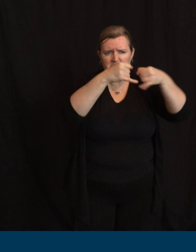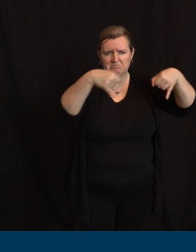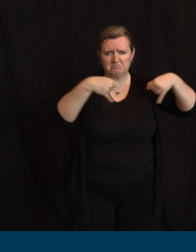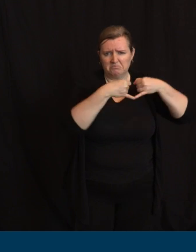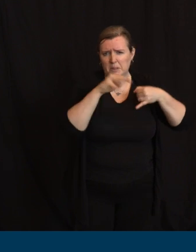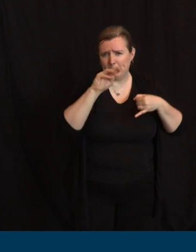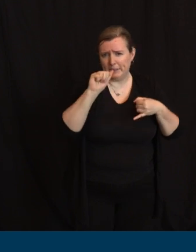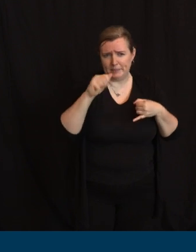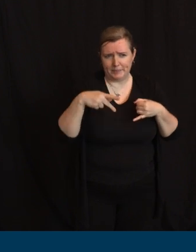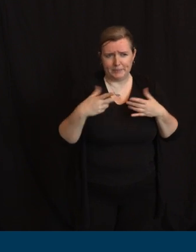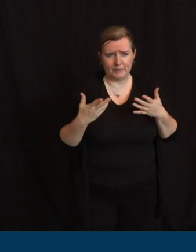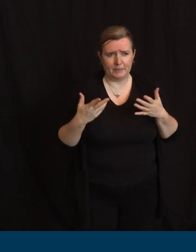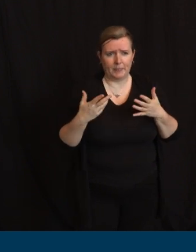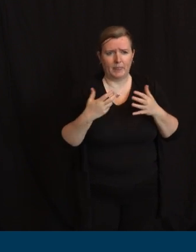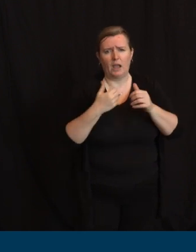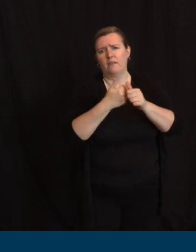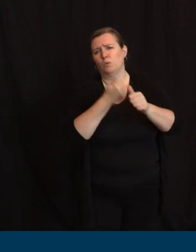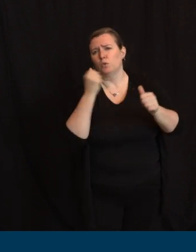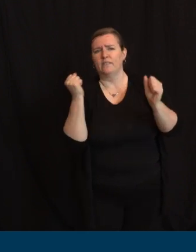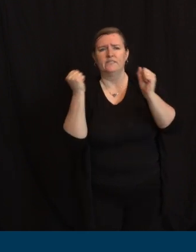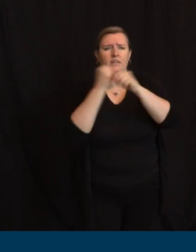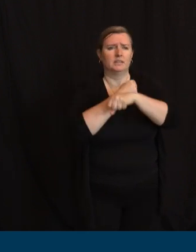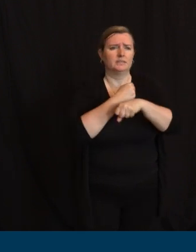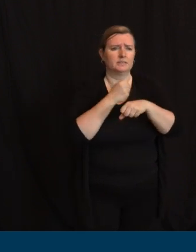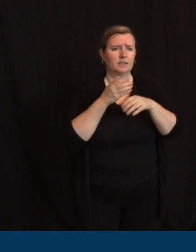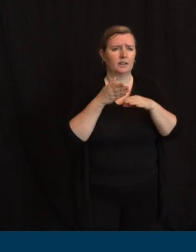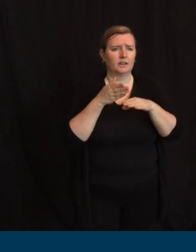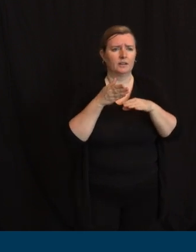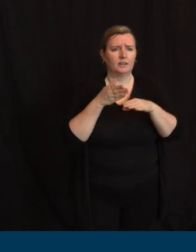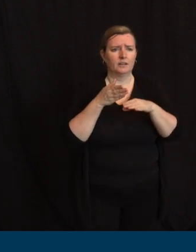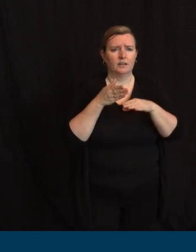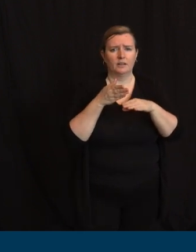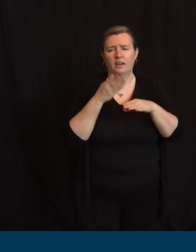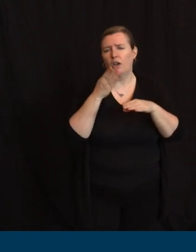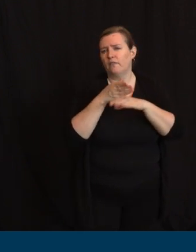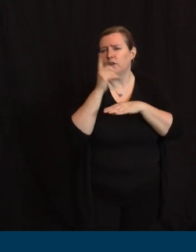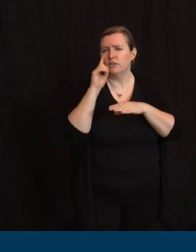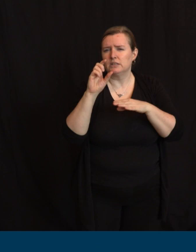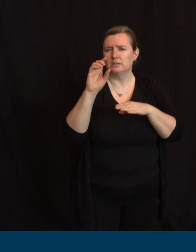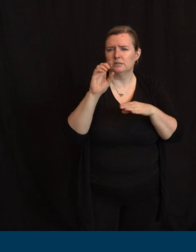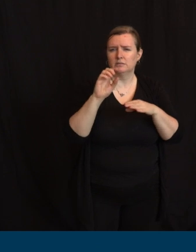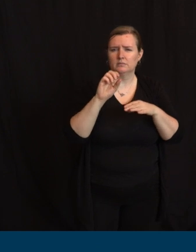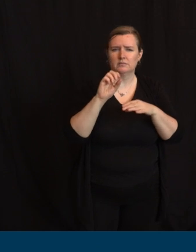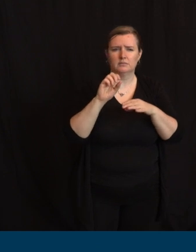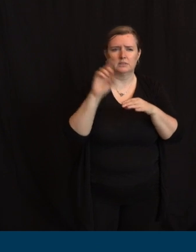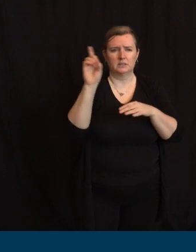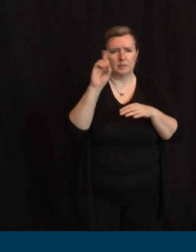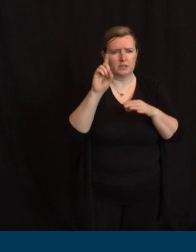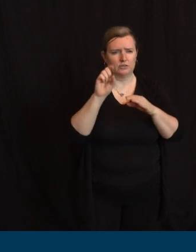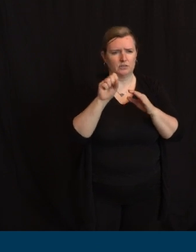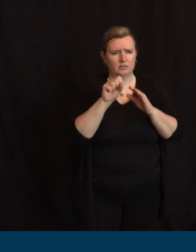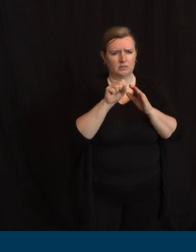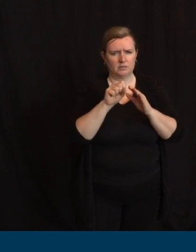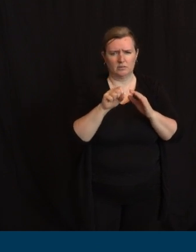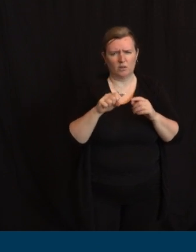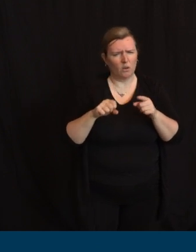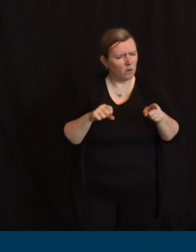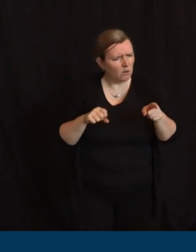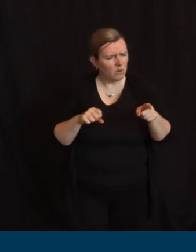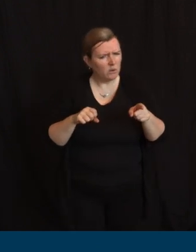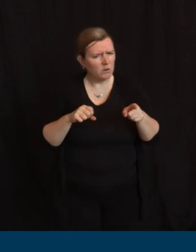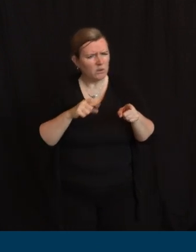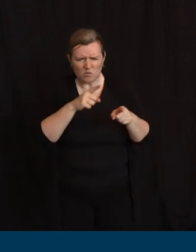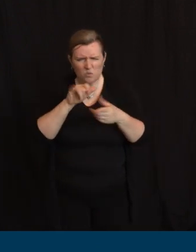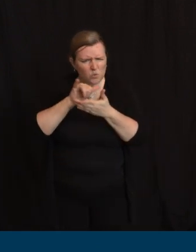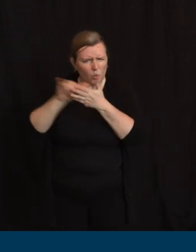And was that the New York Times question? I can't believe that. That was mine. Don't worry. Here's the Times question. And, quote, I was curious if the bodies